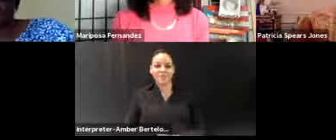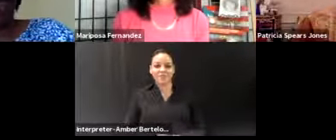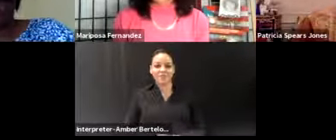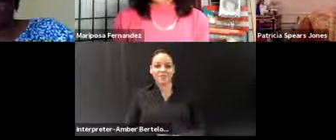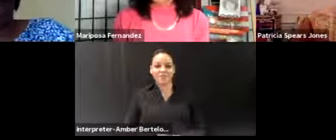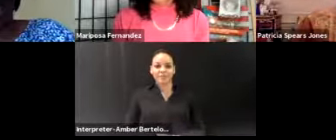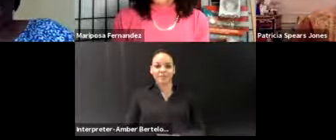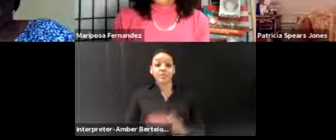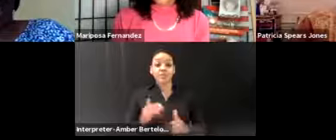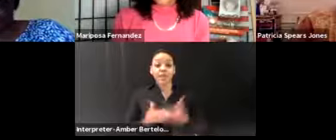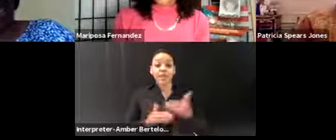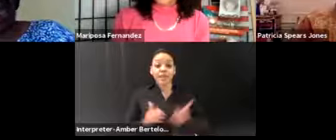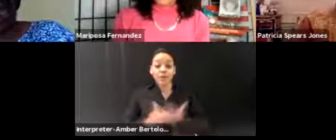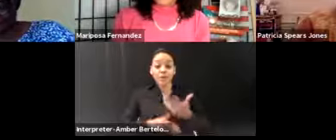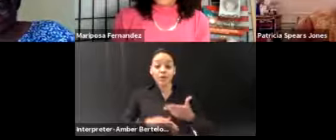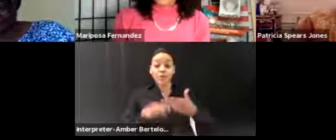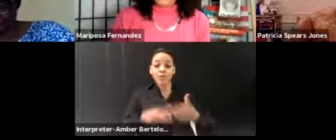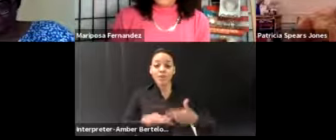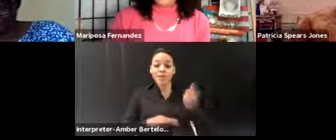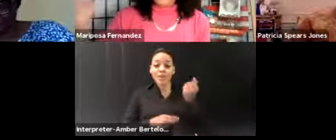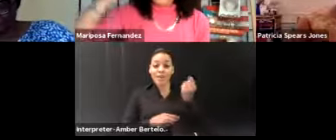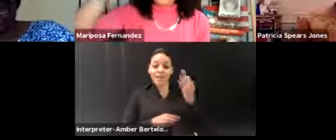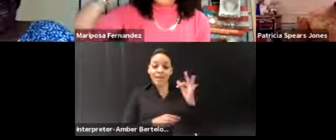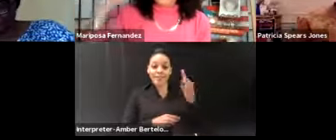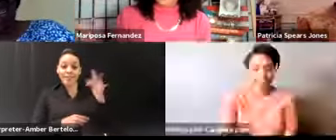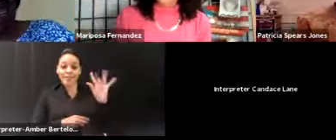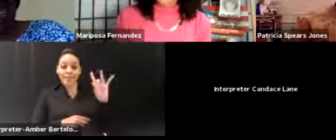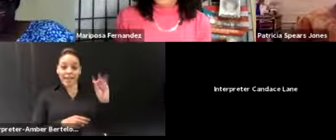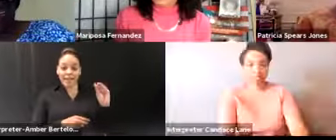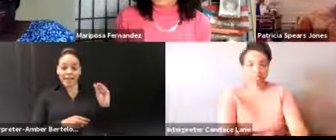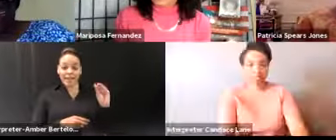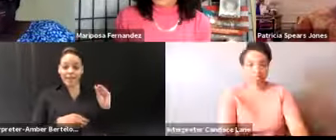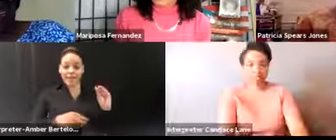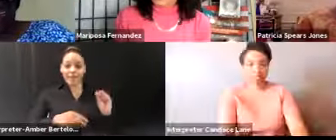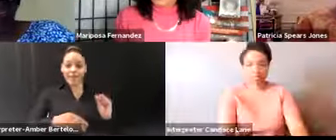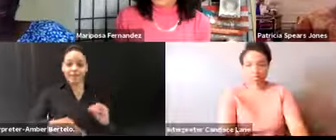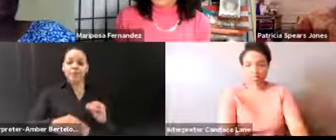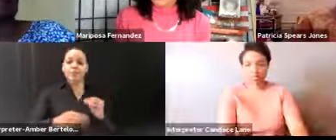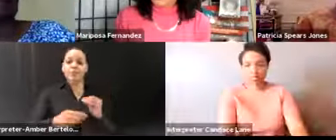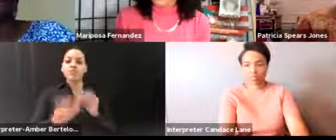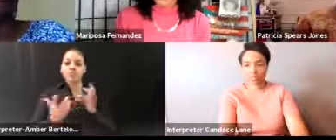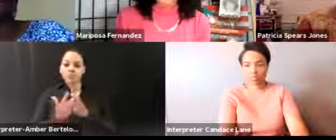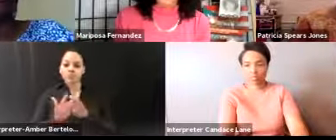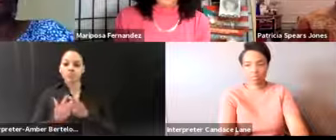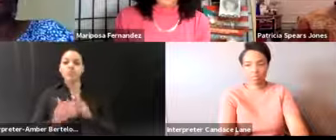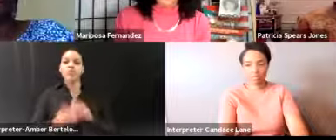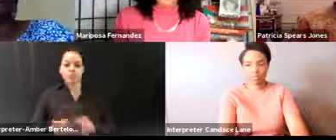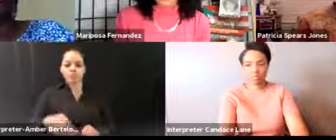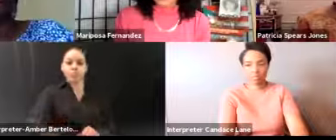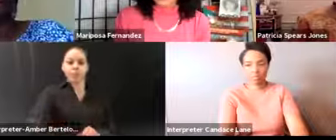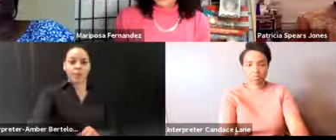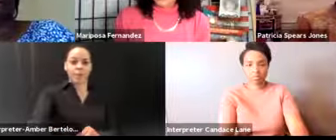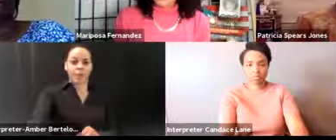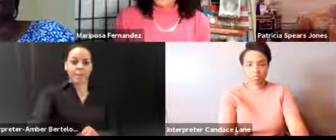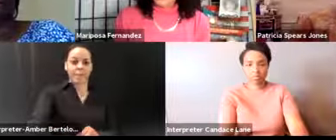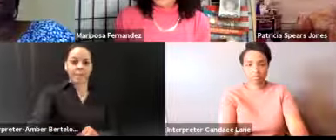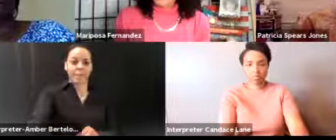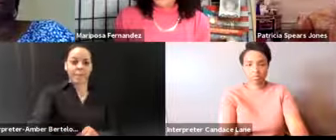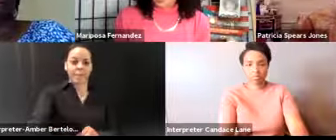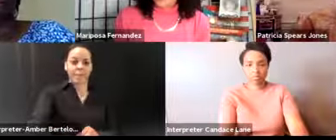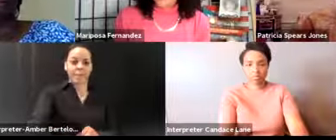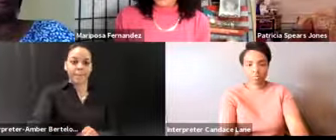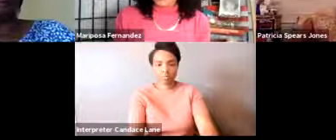The next poem is called 1980, for the child victims of the Atlanta child murders. And